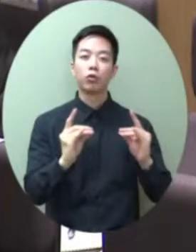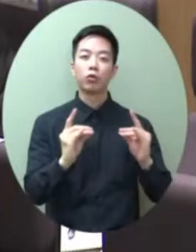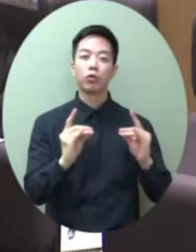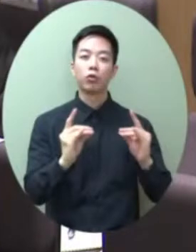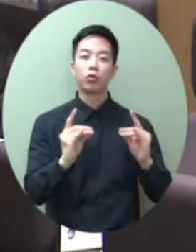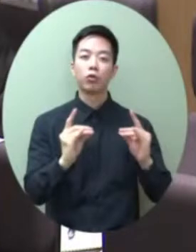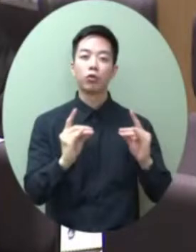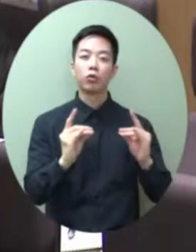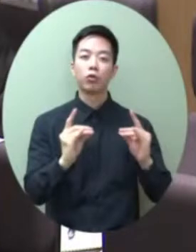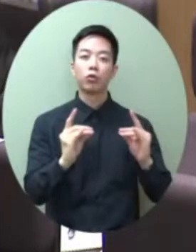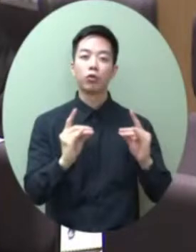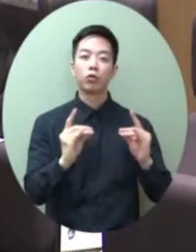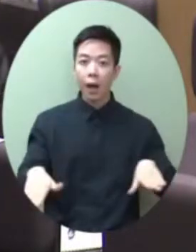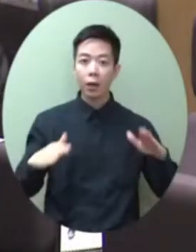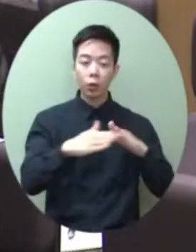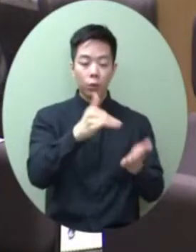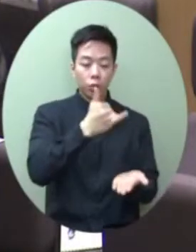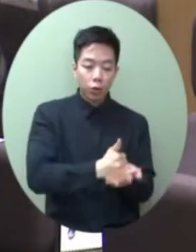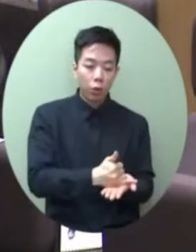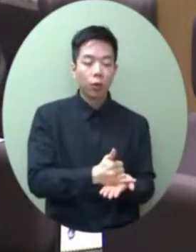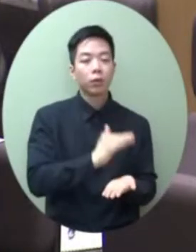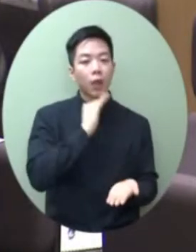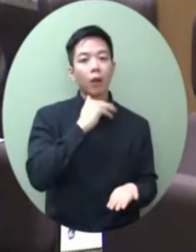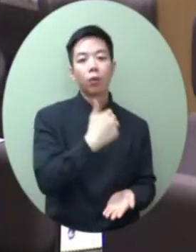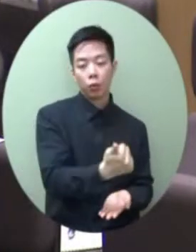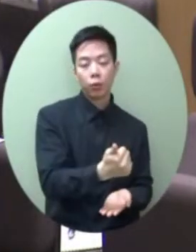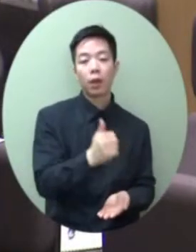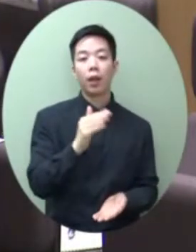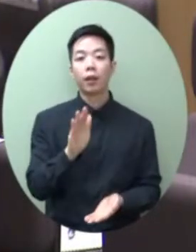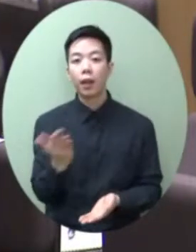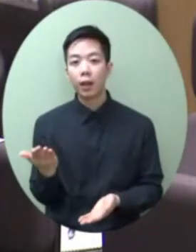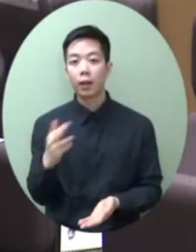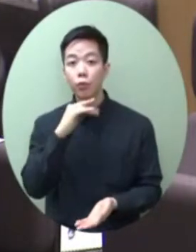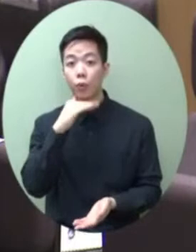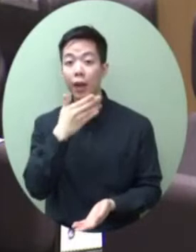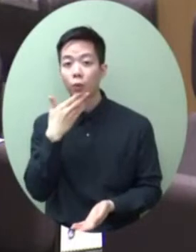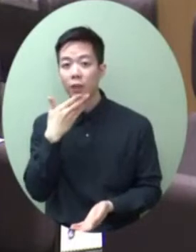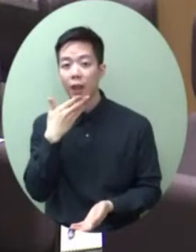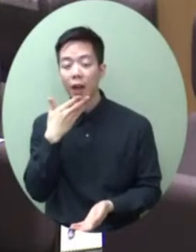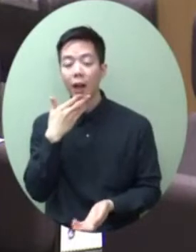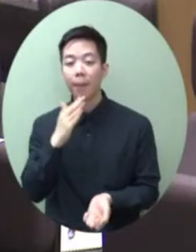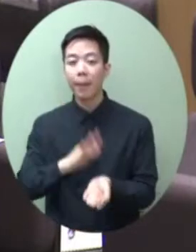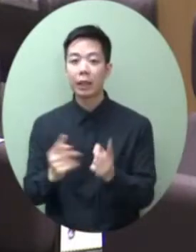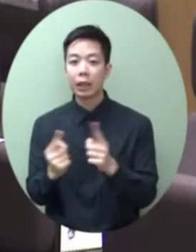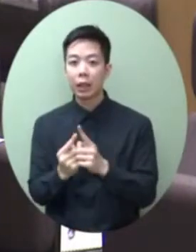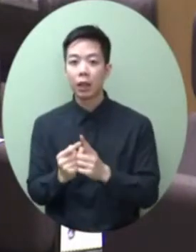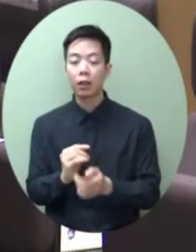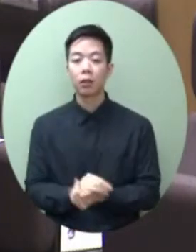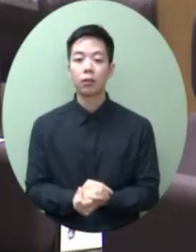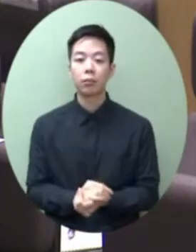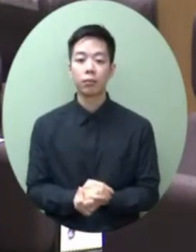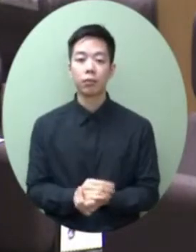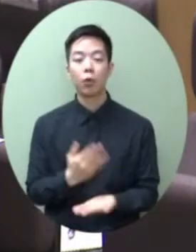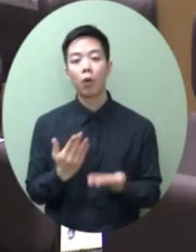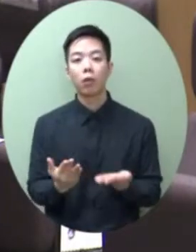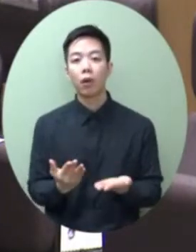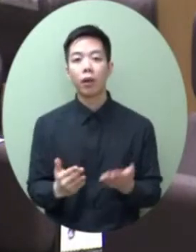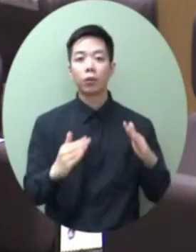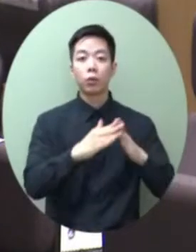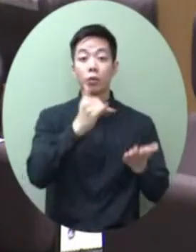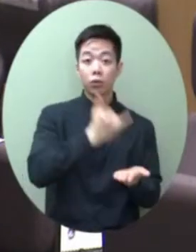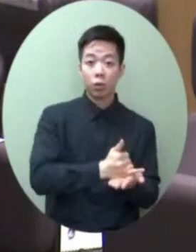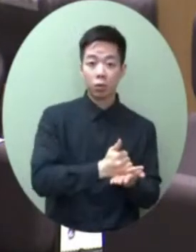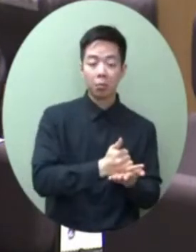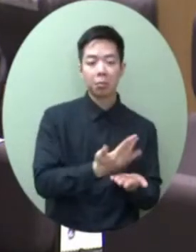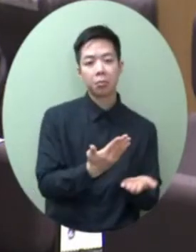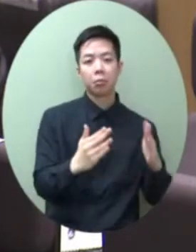short provision or supply of beds, you are encouraging mild patients to stay at home. But for